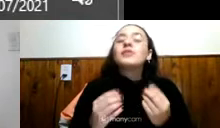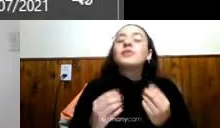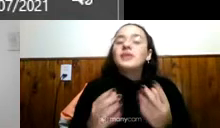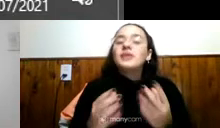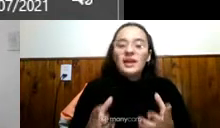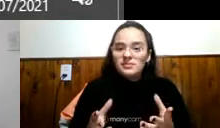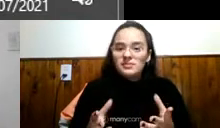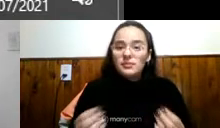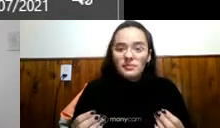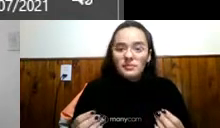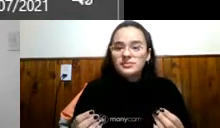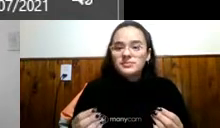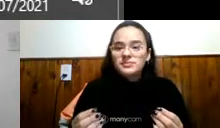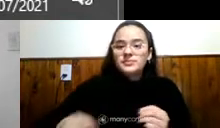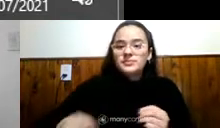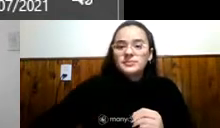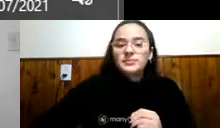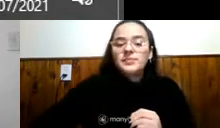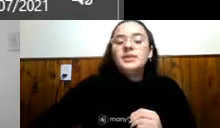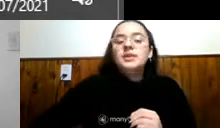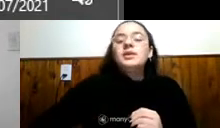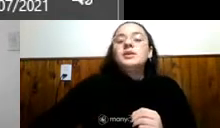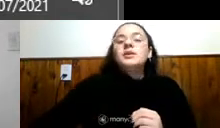don't forget the information.